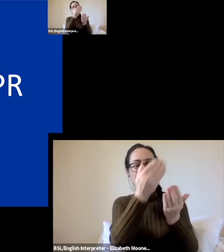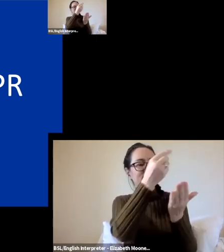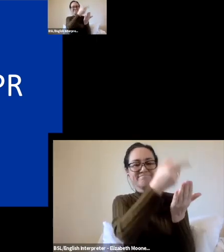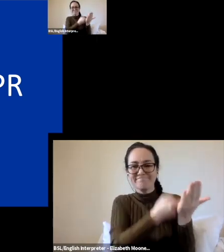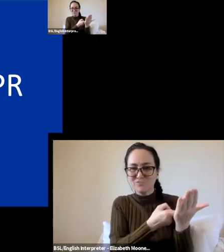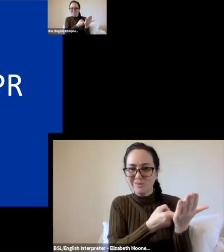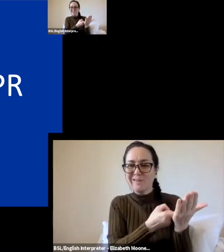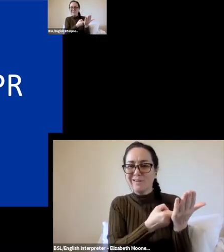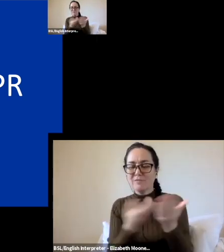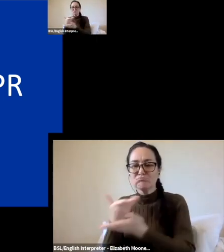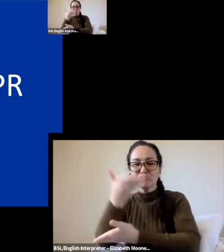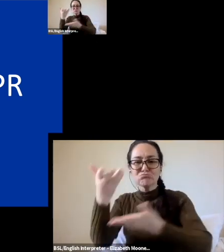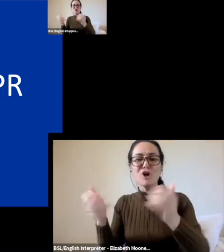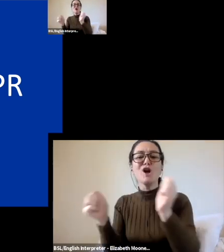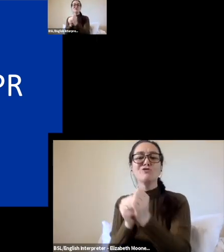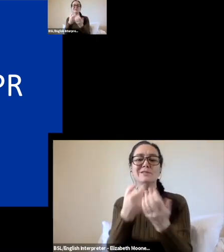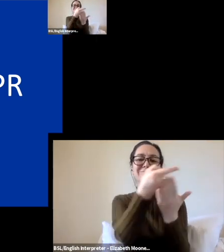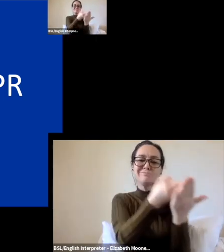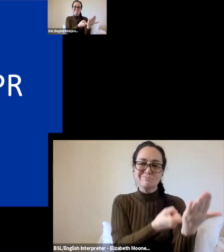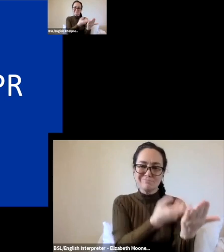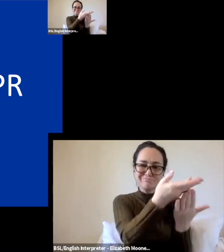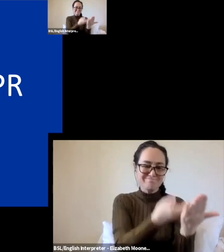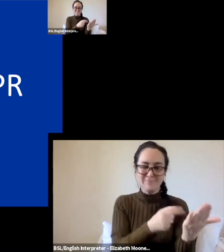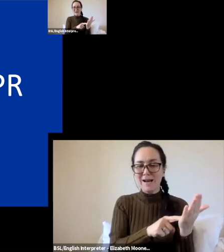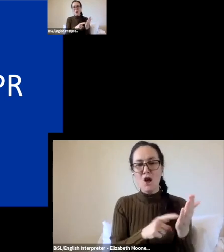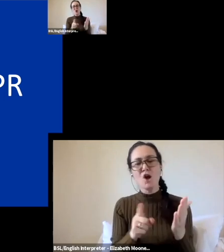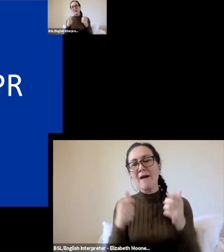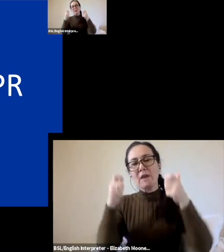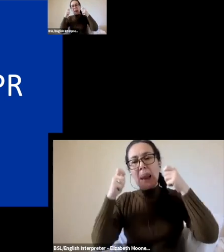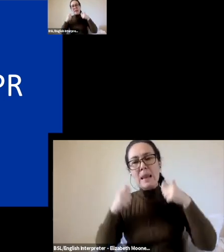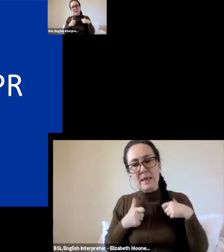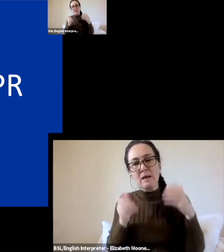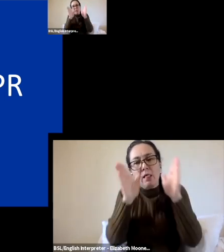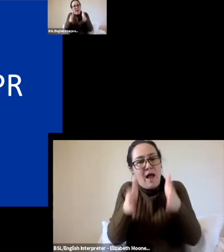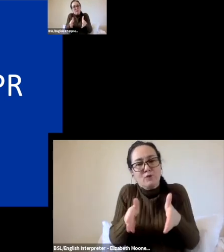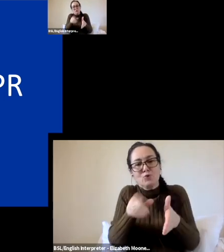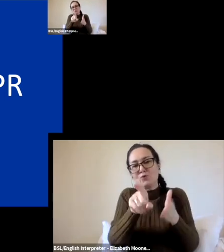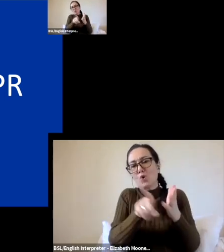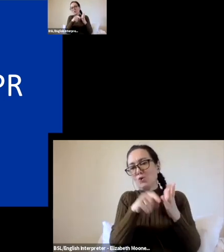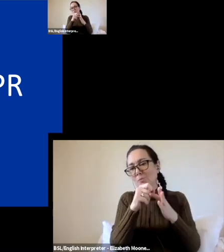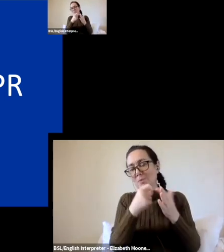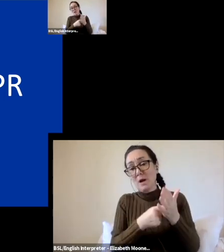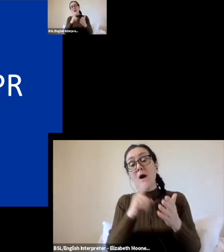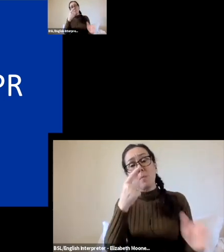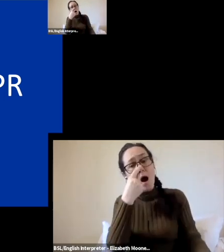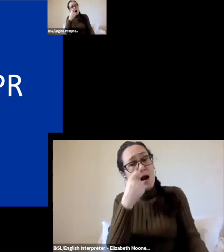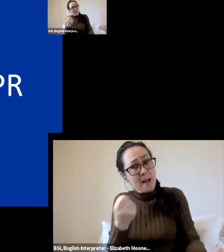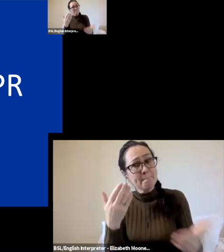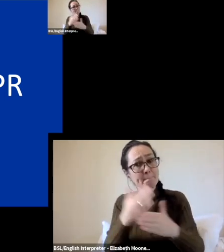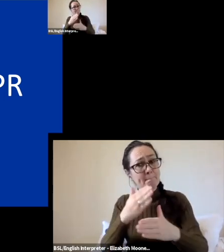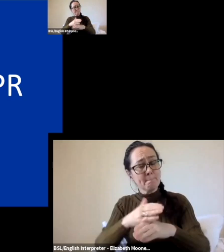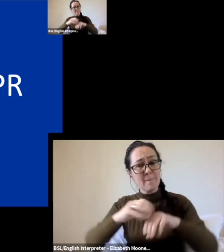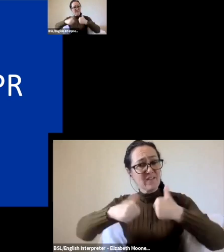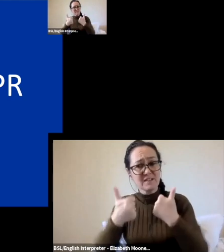your country has signed. So they're not legally binding, but they really can be effective if